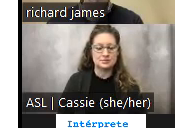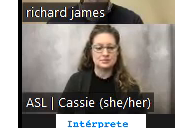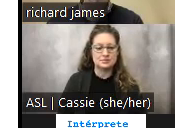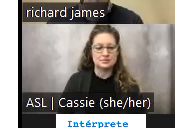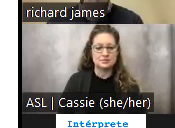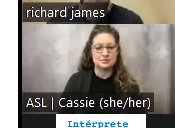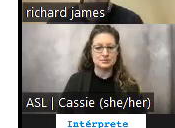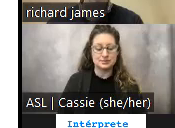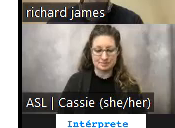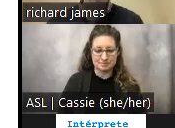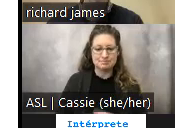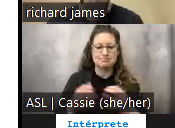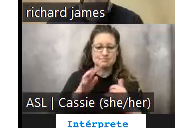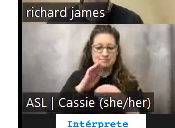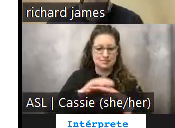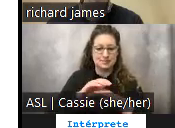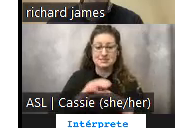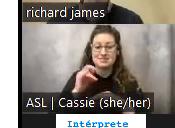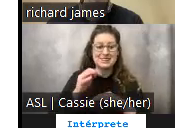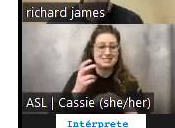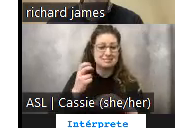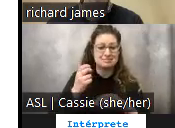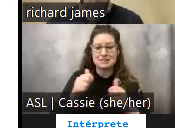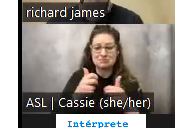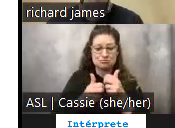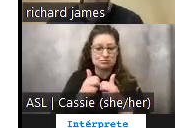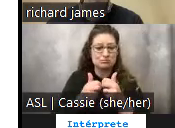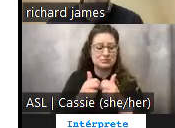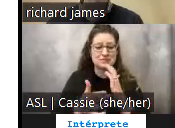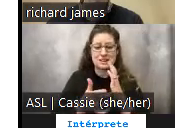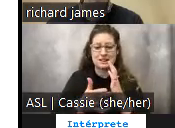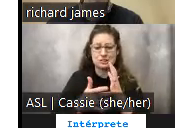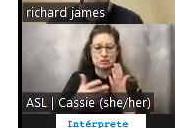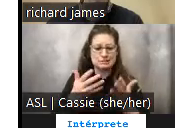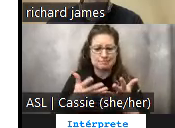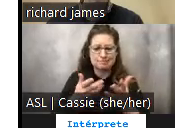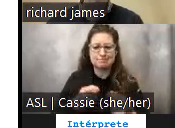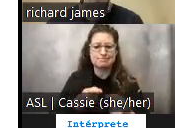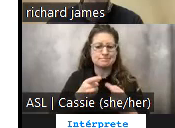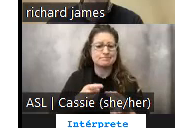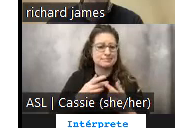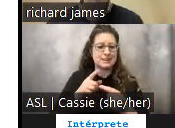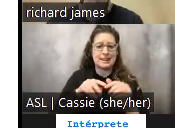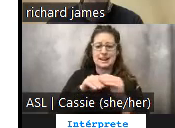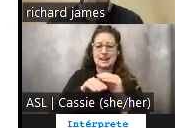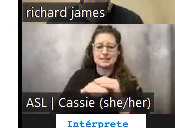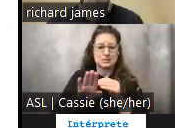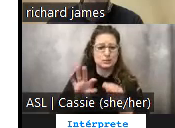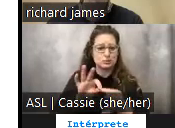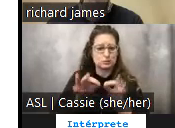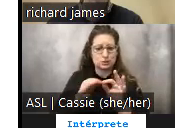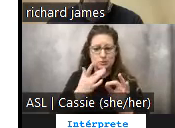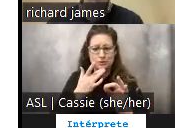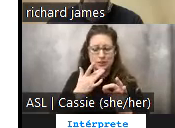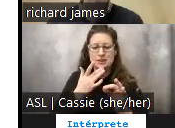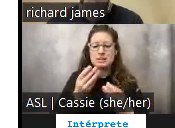so if you have any issues with the technology to access information, please let us know using the